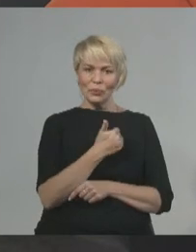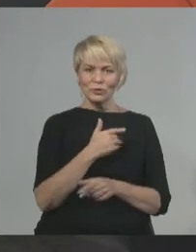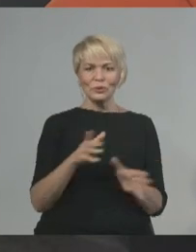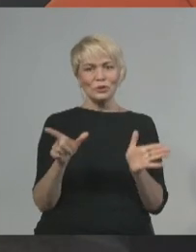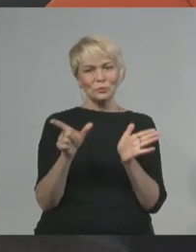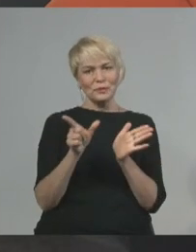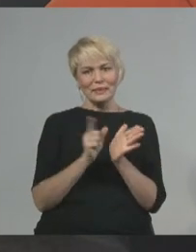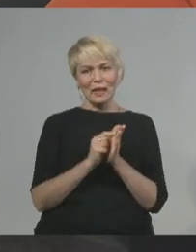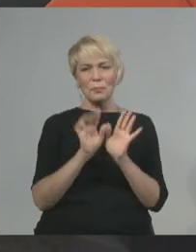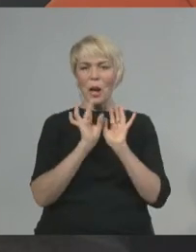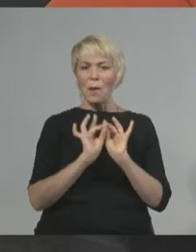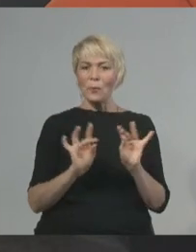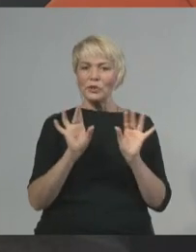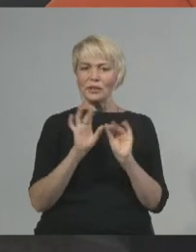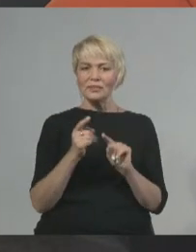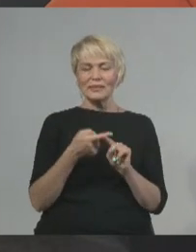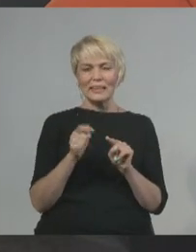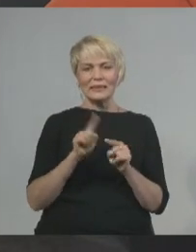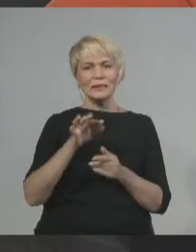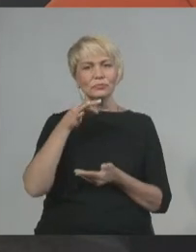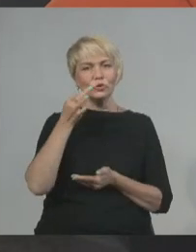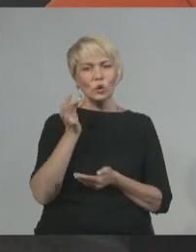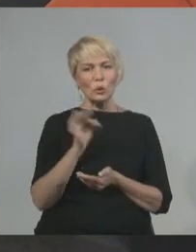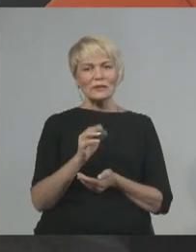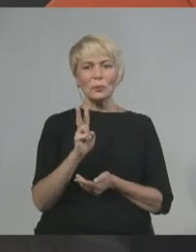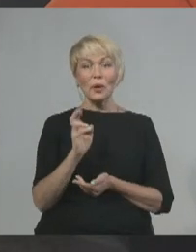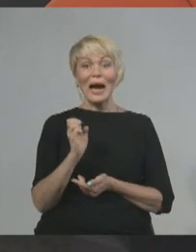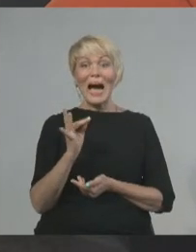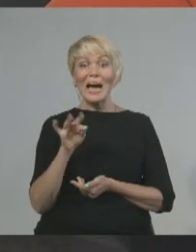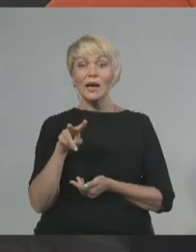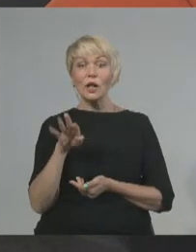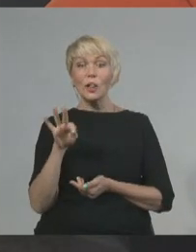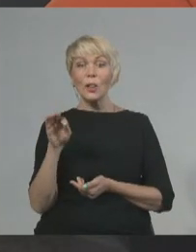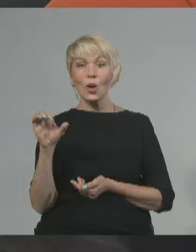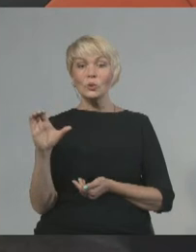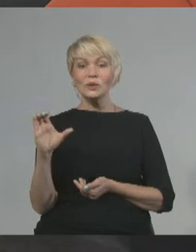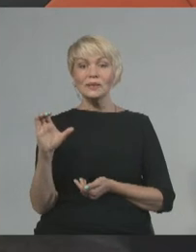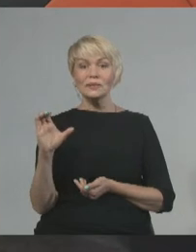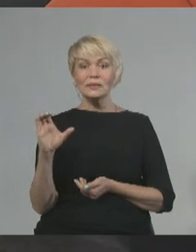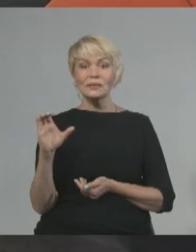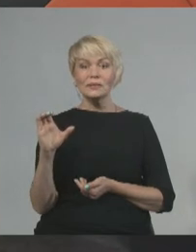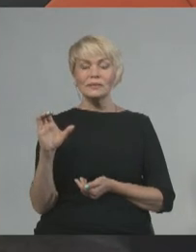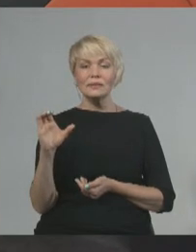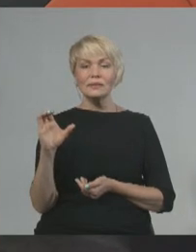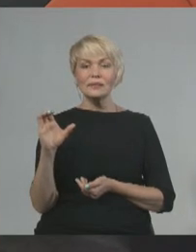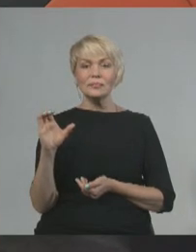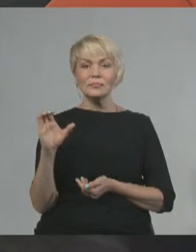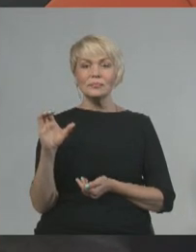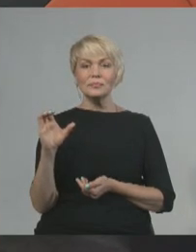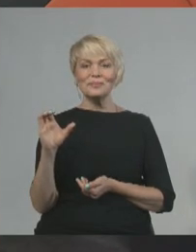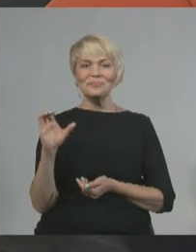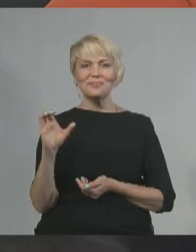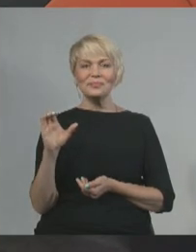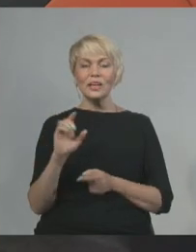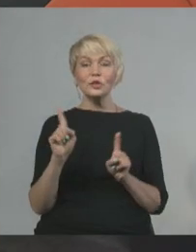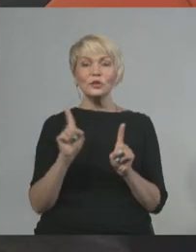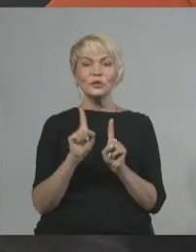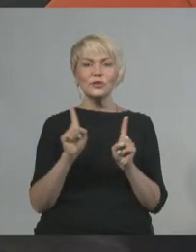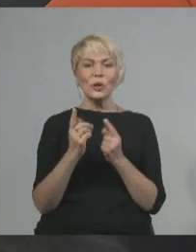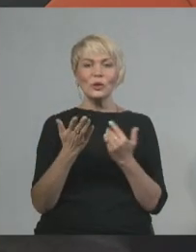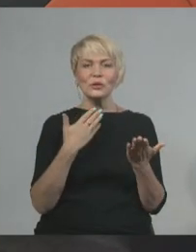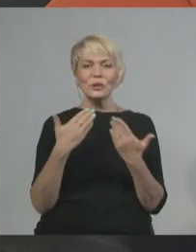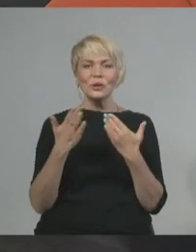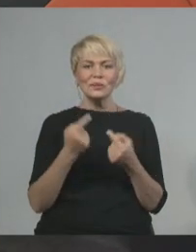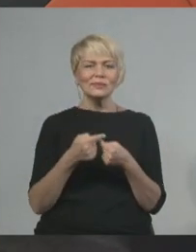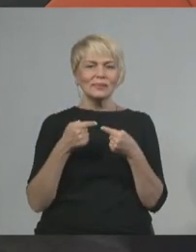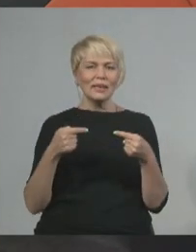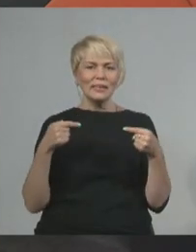how uh how does this does bias or political uh motivations or uh